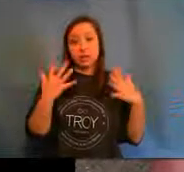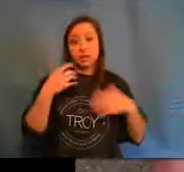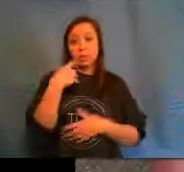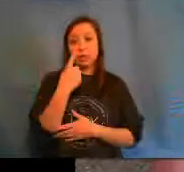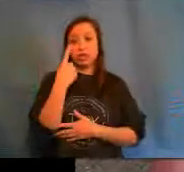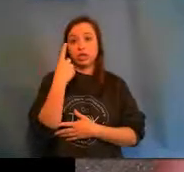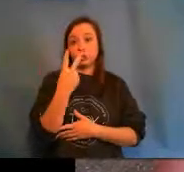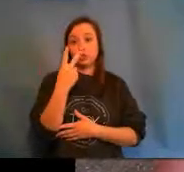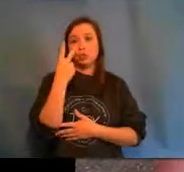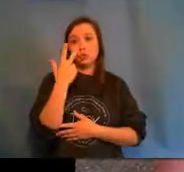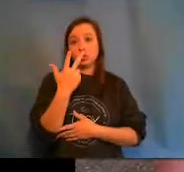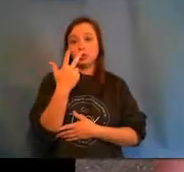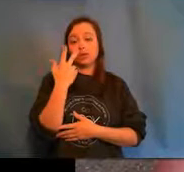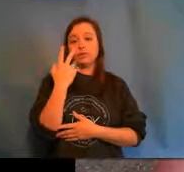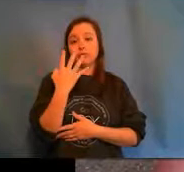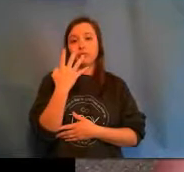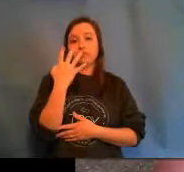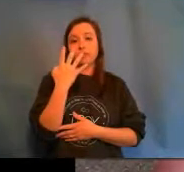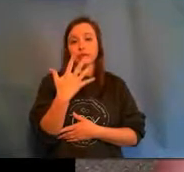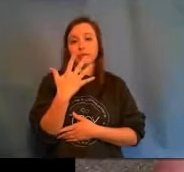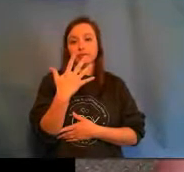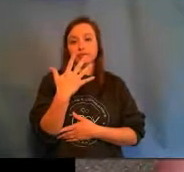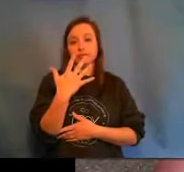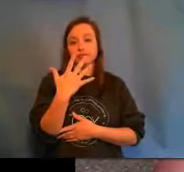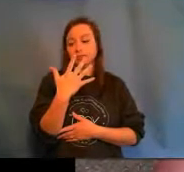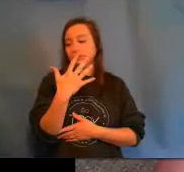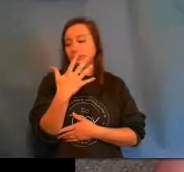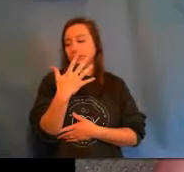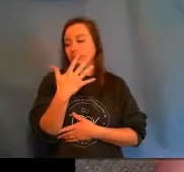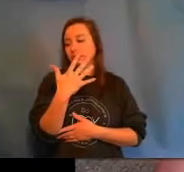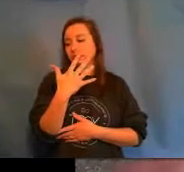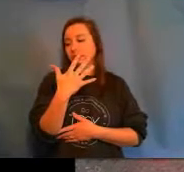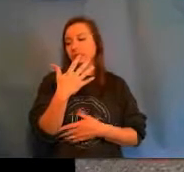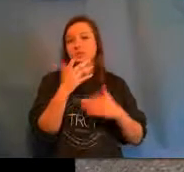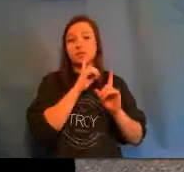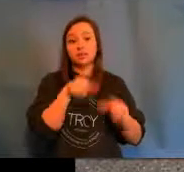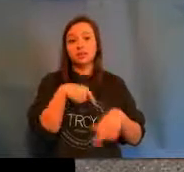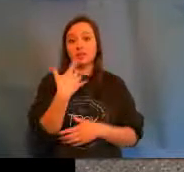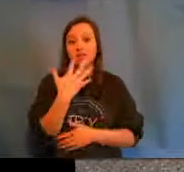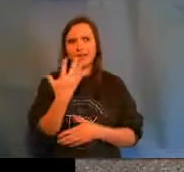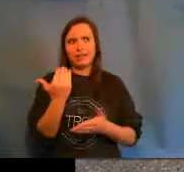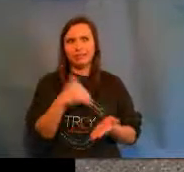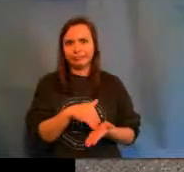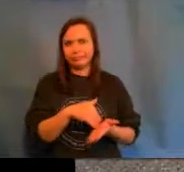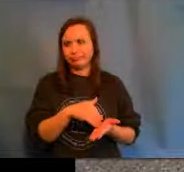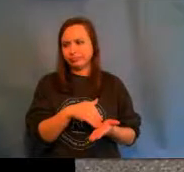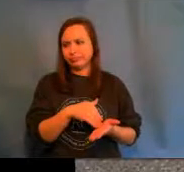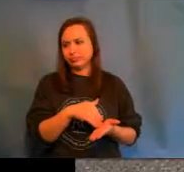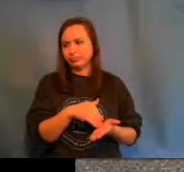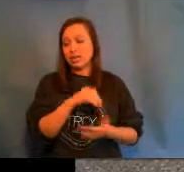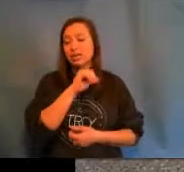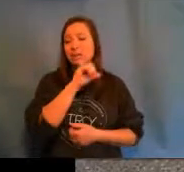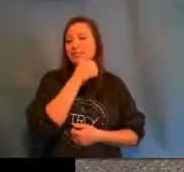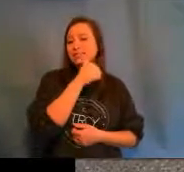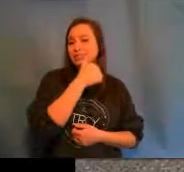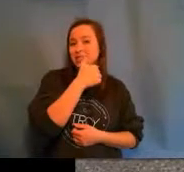them. 1, 2, 3, 4, 5. We got 5 as our answer again, but our number sentence is different